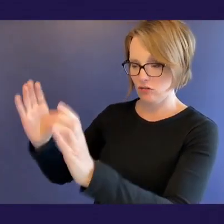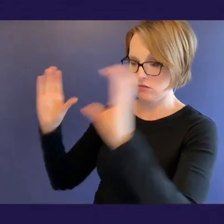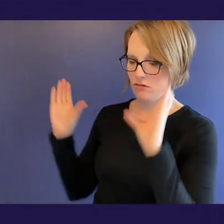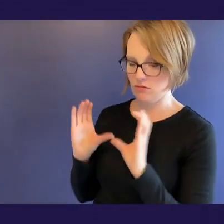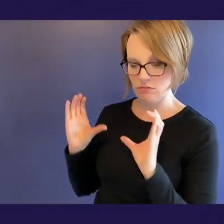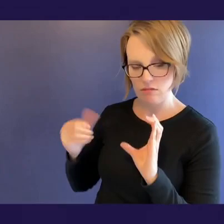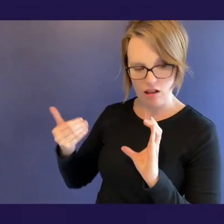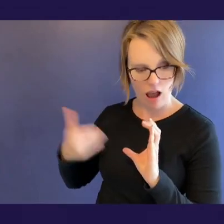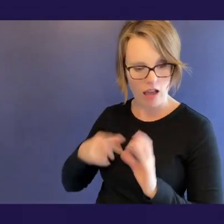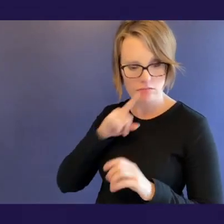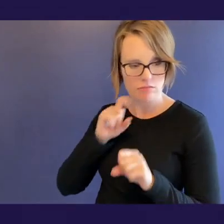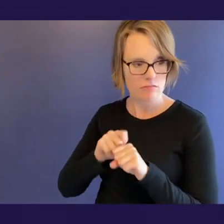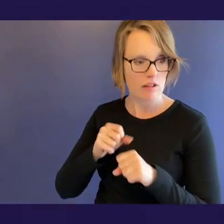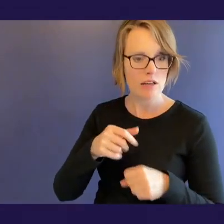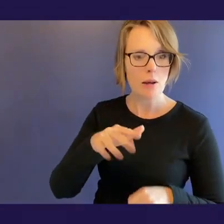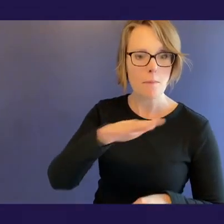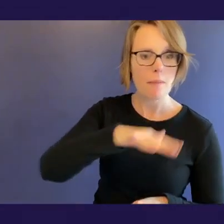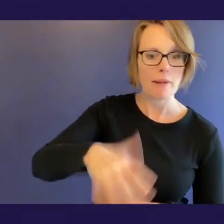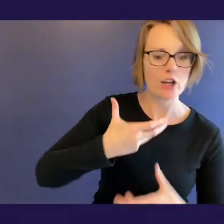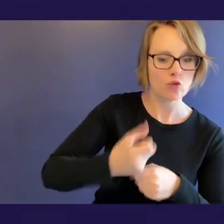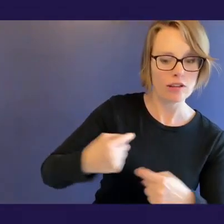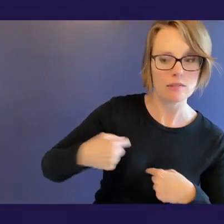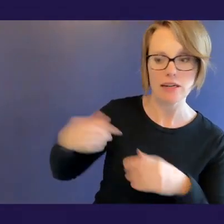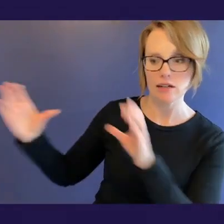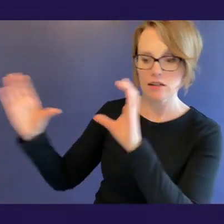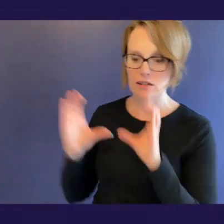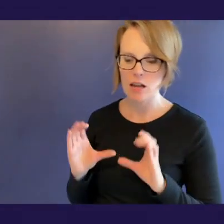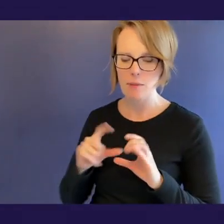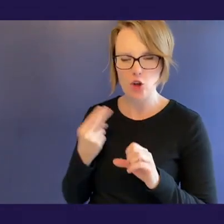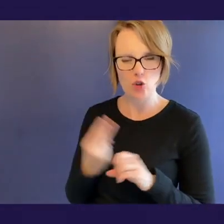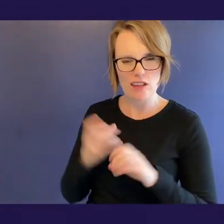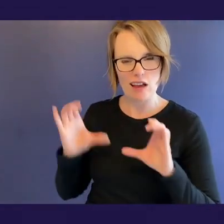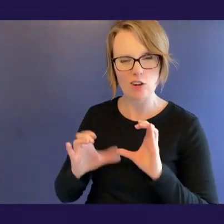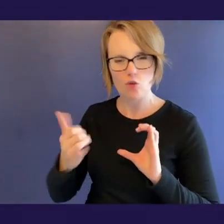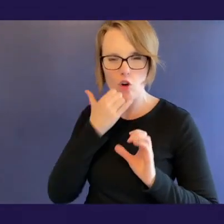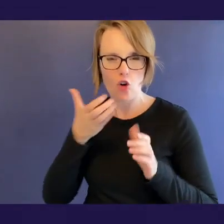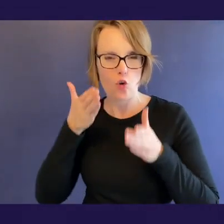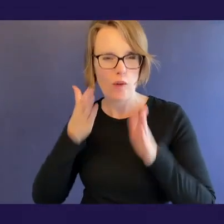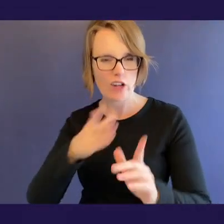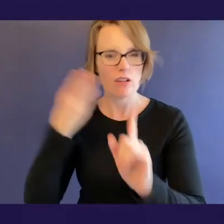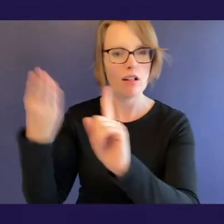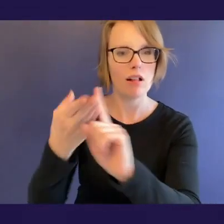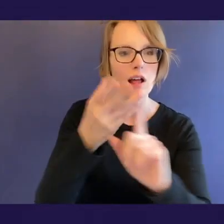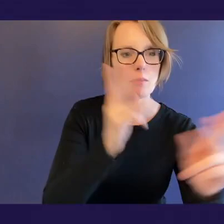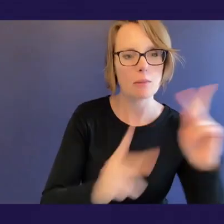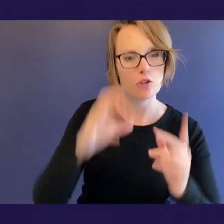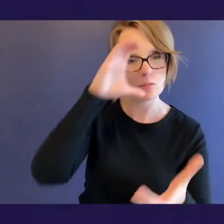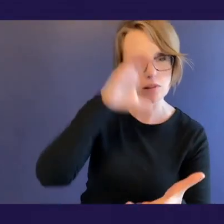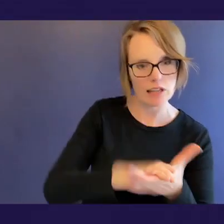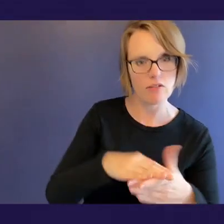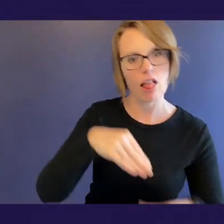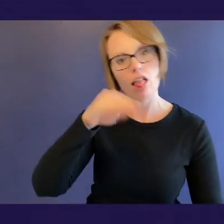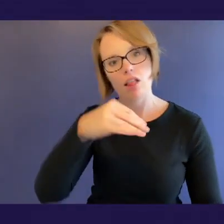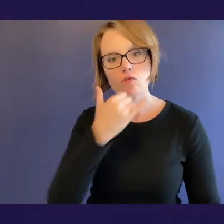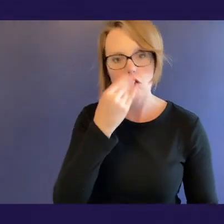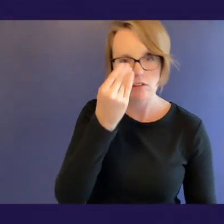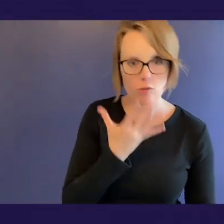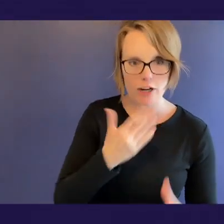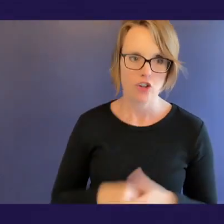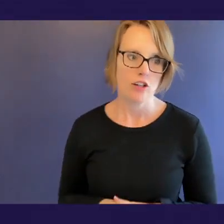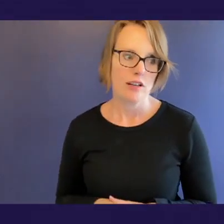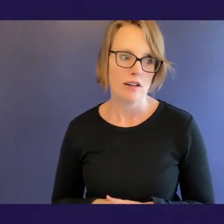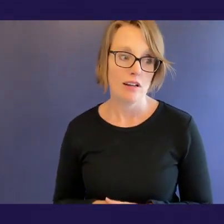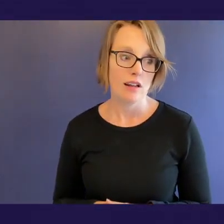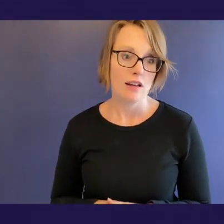out as a society what we do with that information yet. There's always the problem of science moves slowly. How do you communicate that? That's not a new problem,